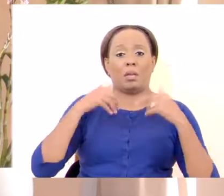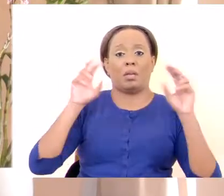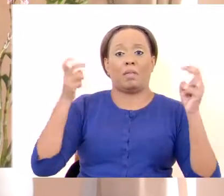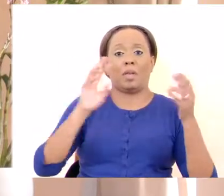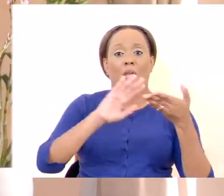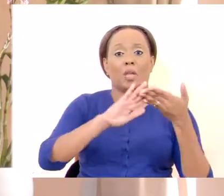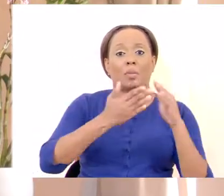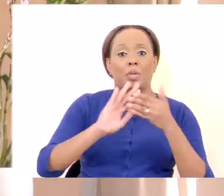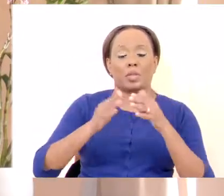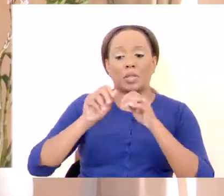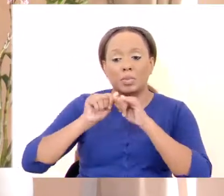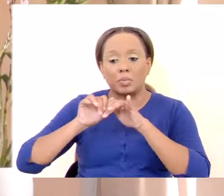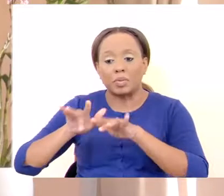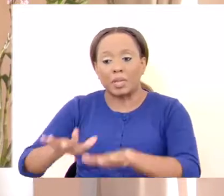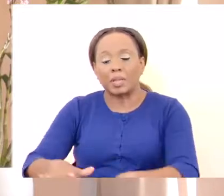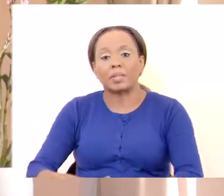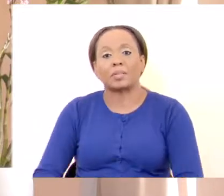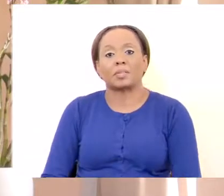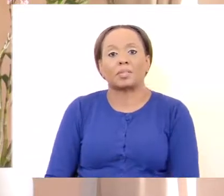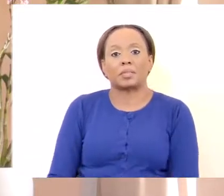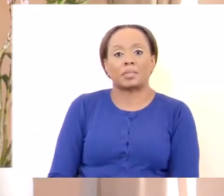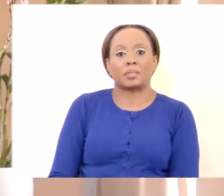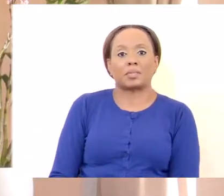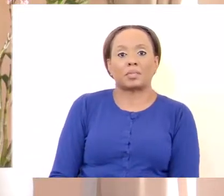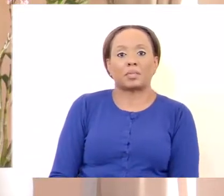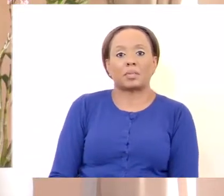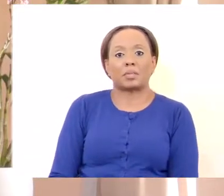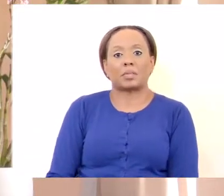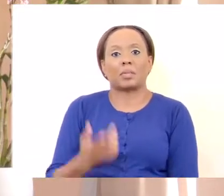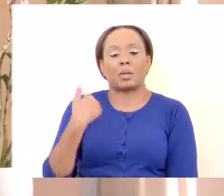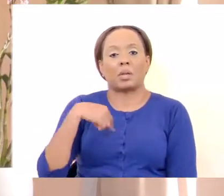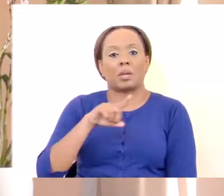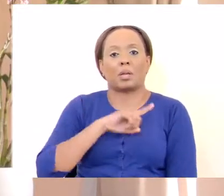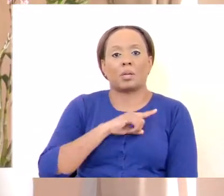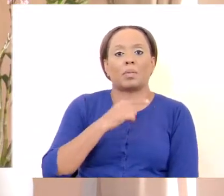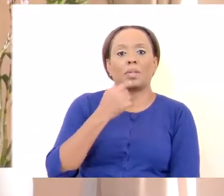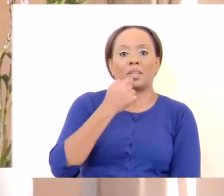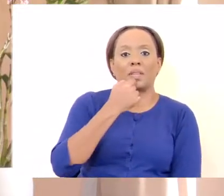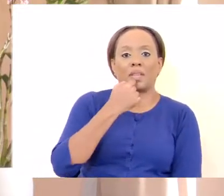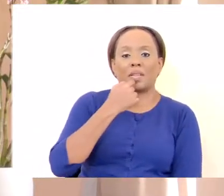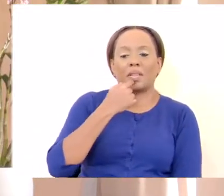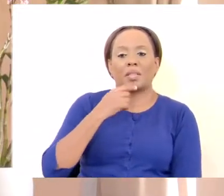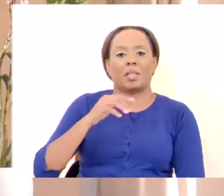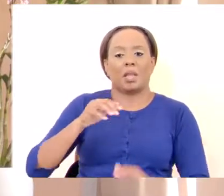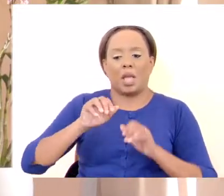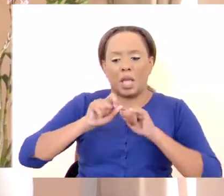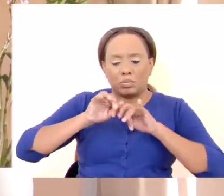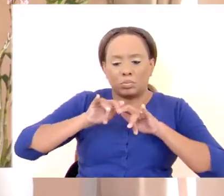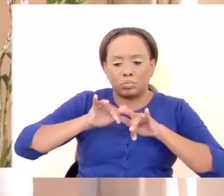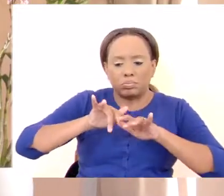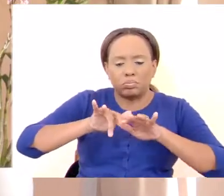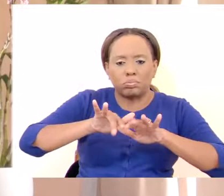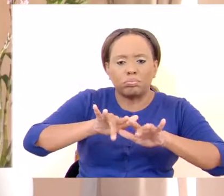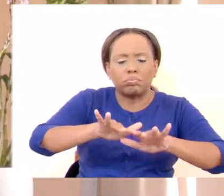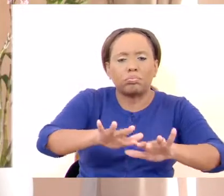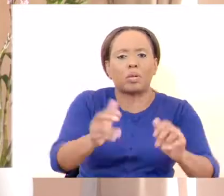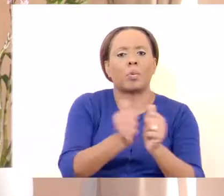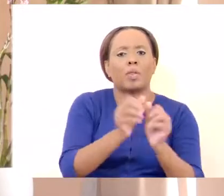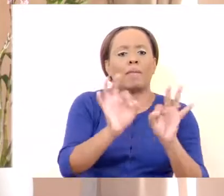ministry cautioned that transmission of the viral illness within homes and families was a very real